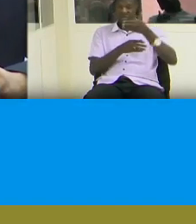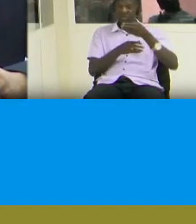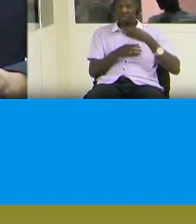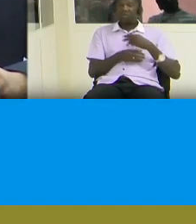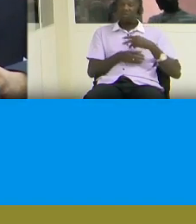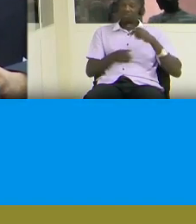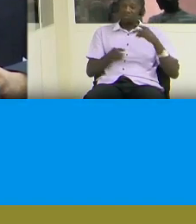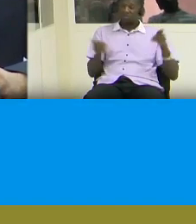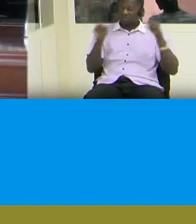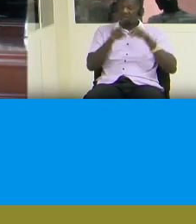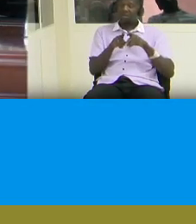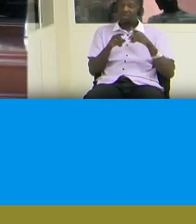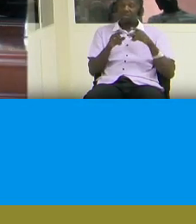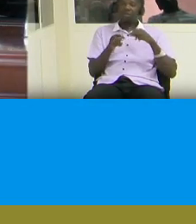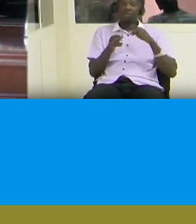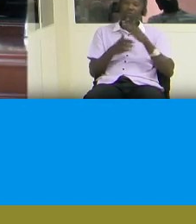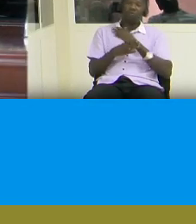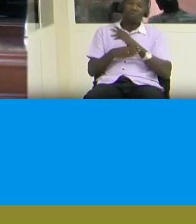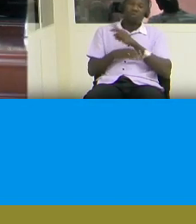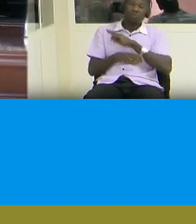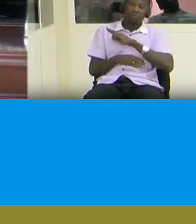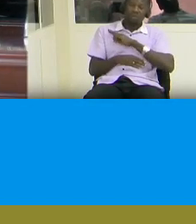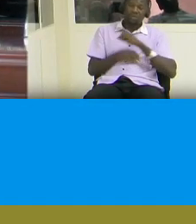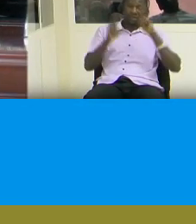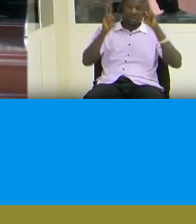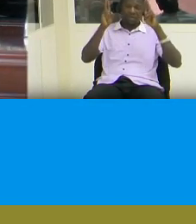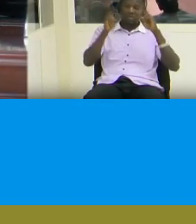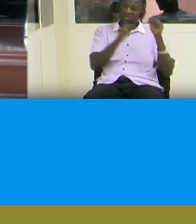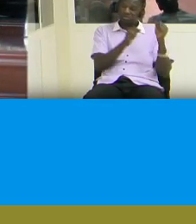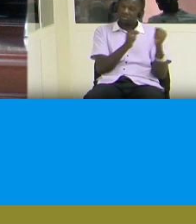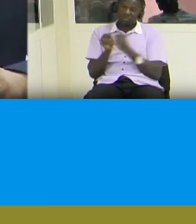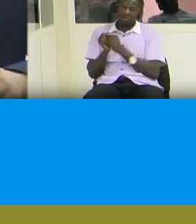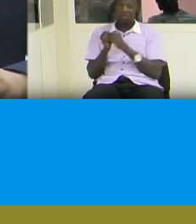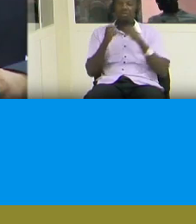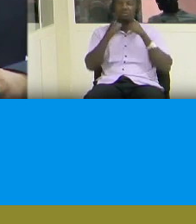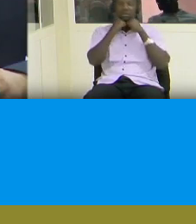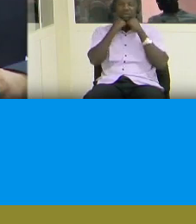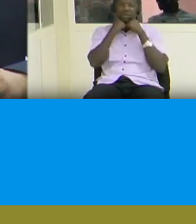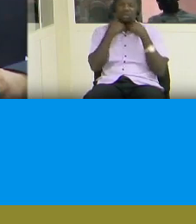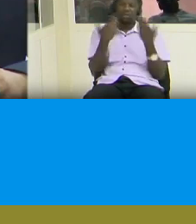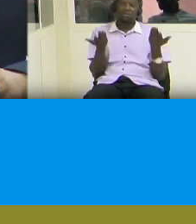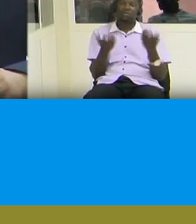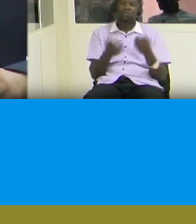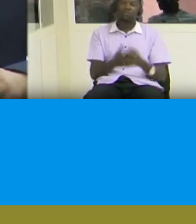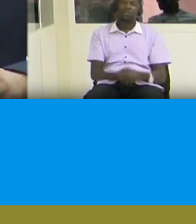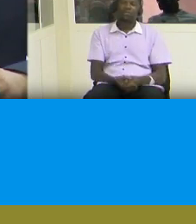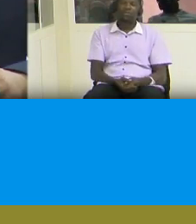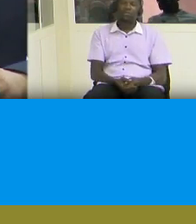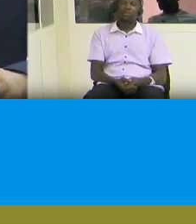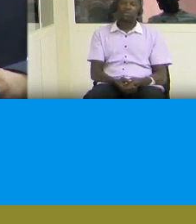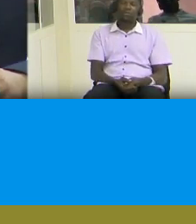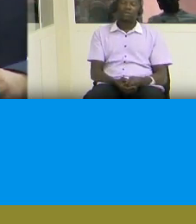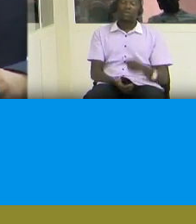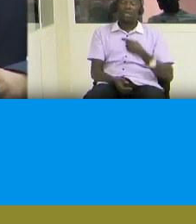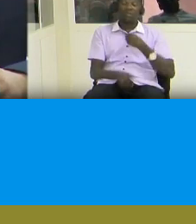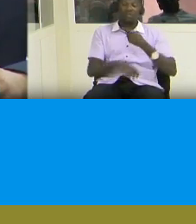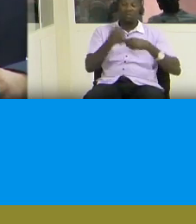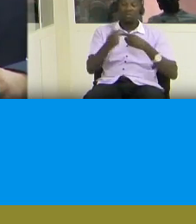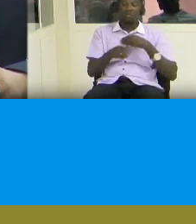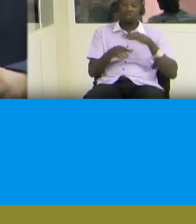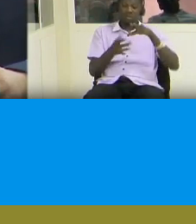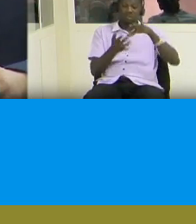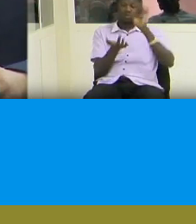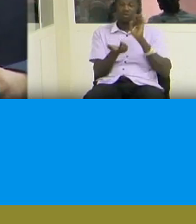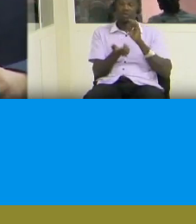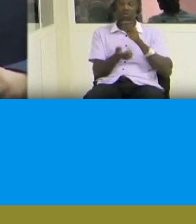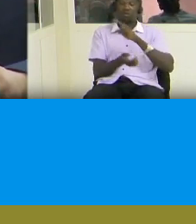army to port sauna you see even after I was appointed the vice head of state I didn't